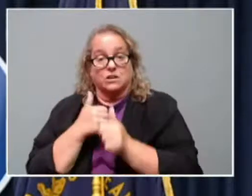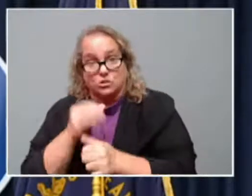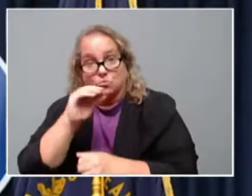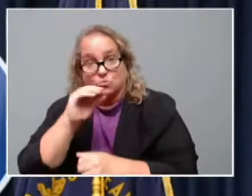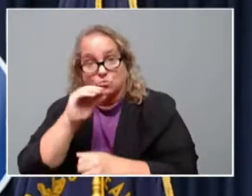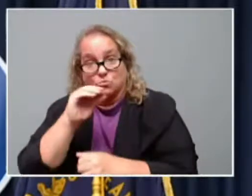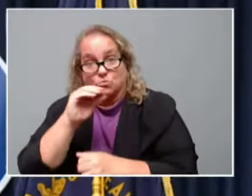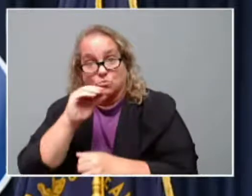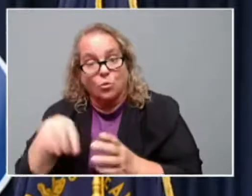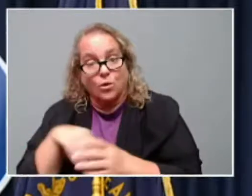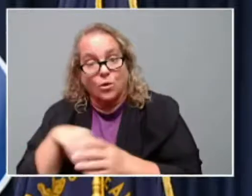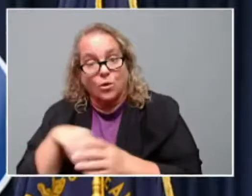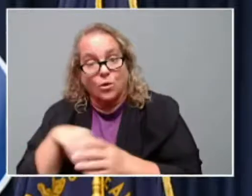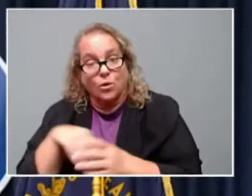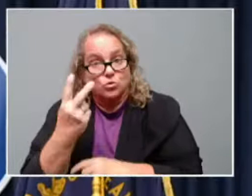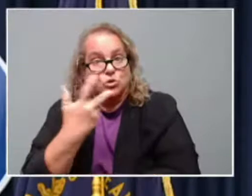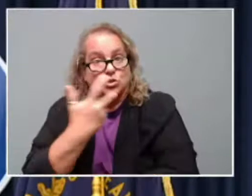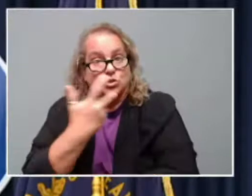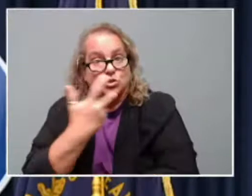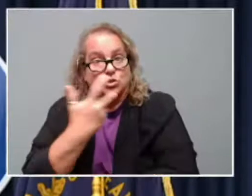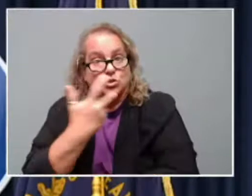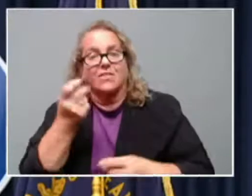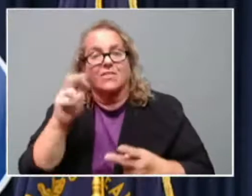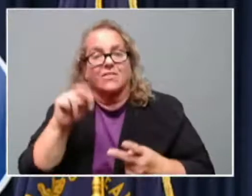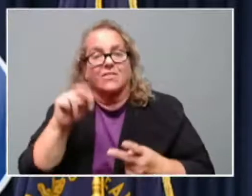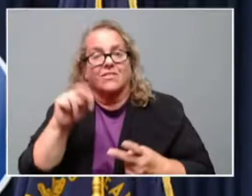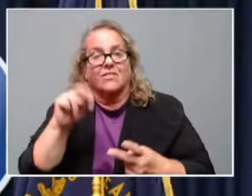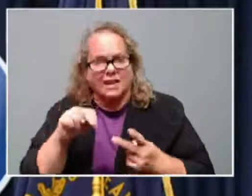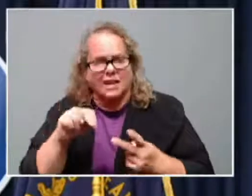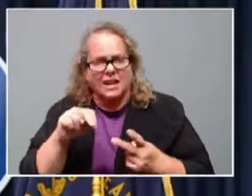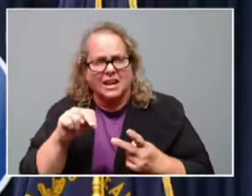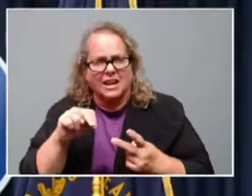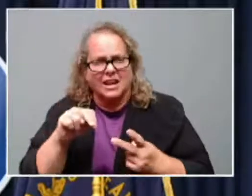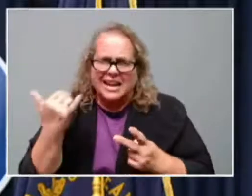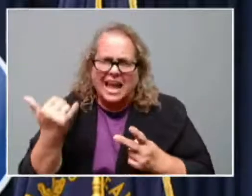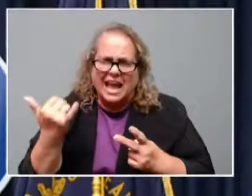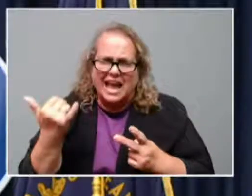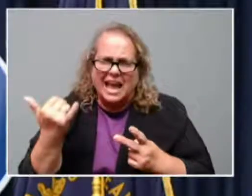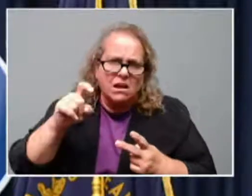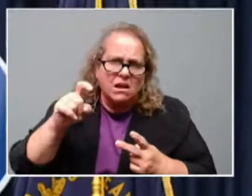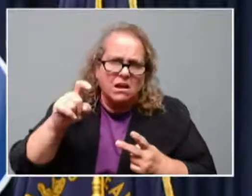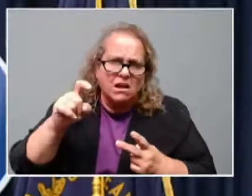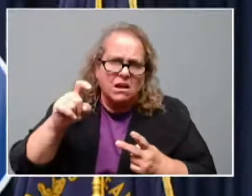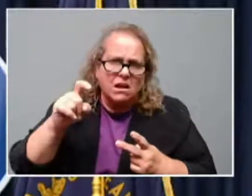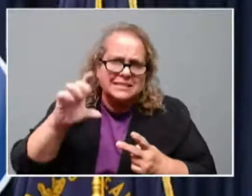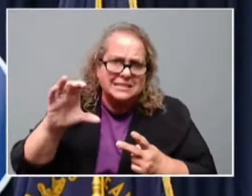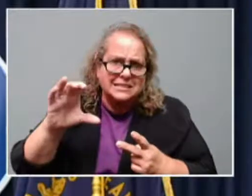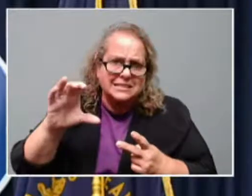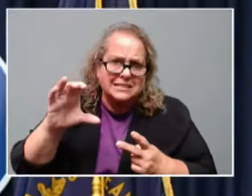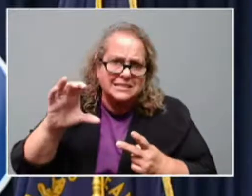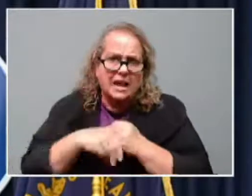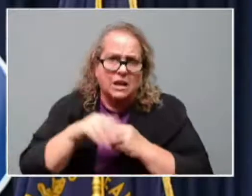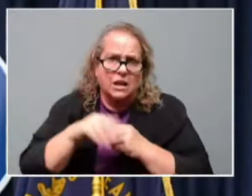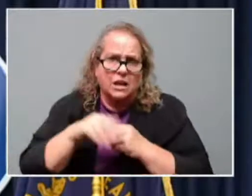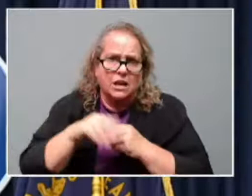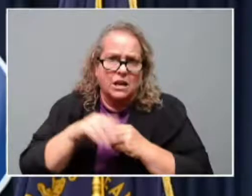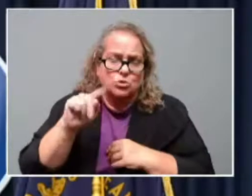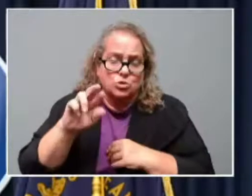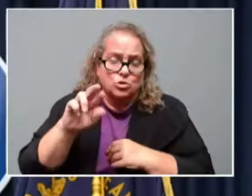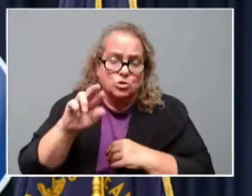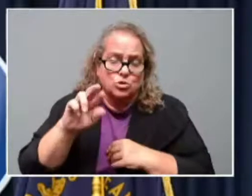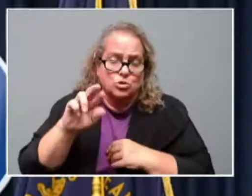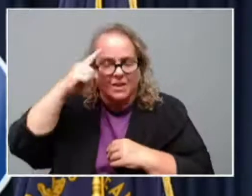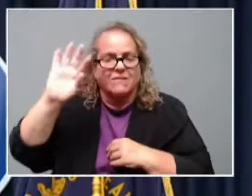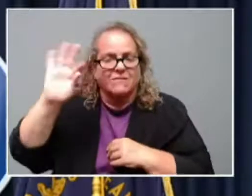2 shots, and then Eric, have they put something up on the booster yet? Yeah, we think that the federal government will